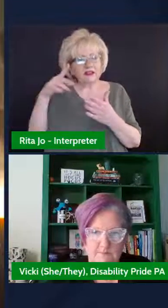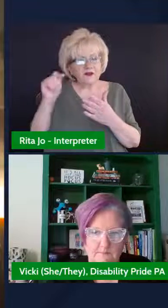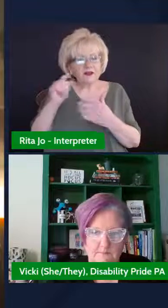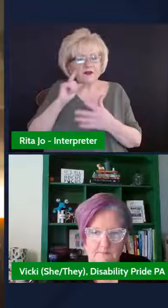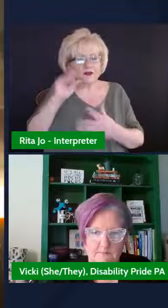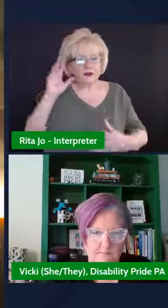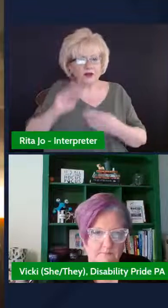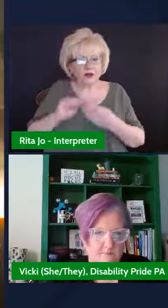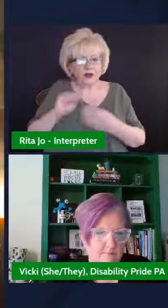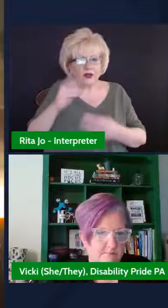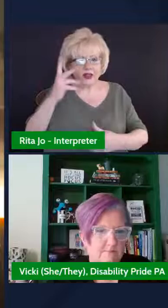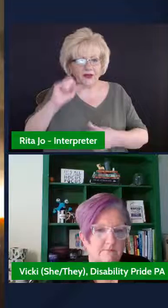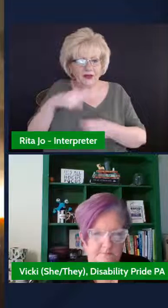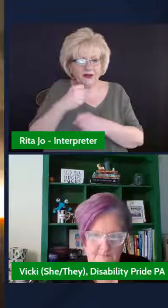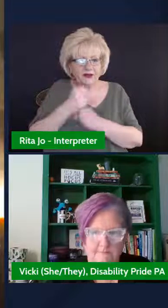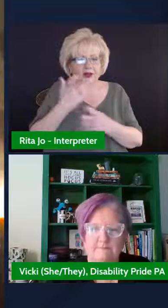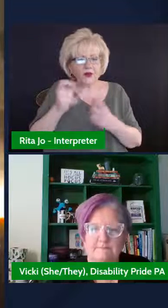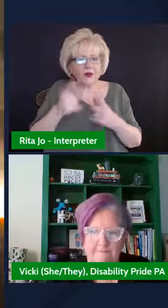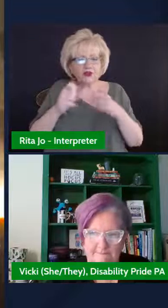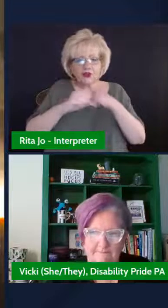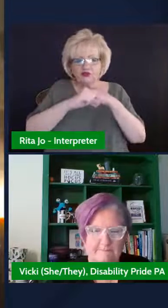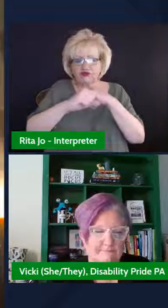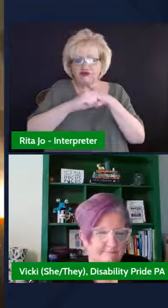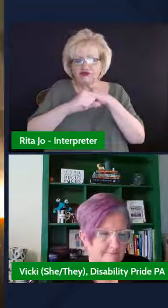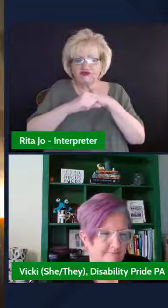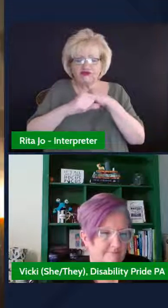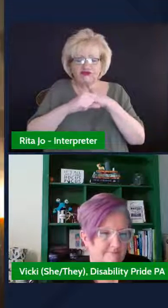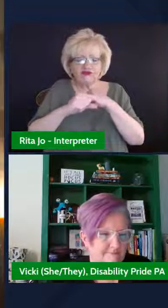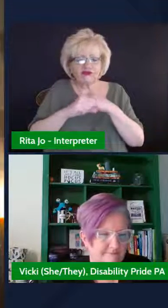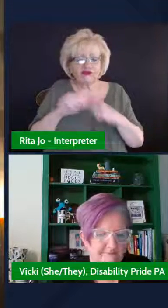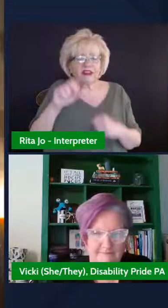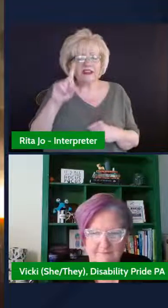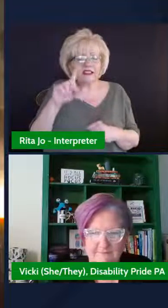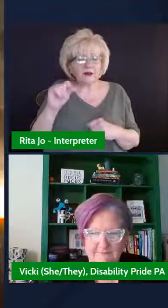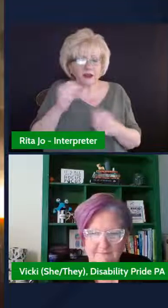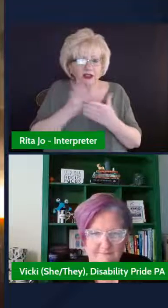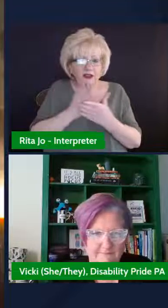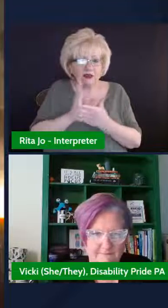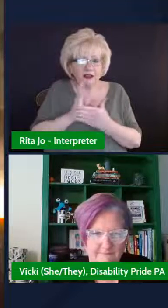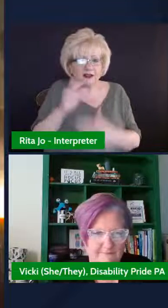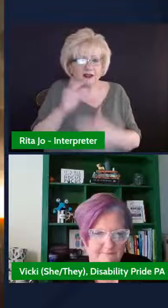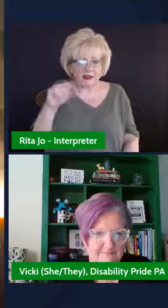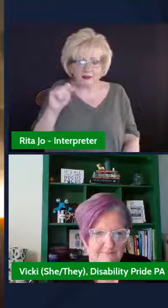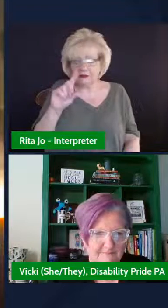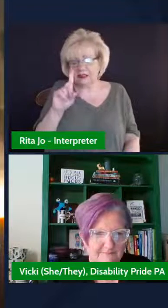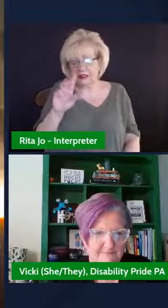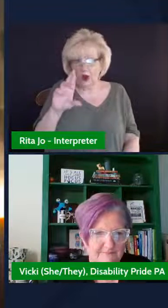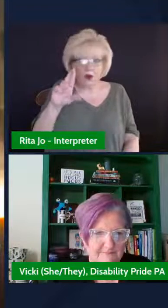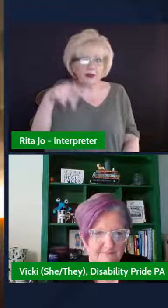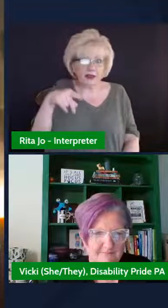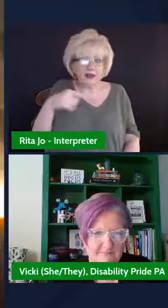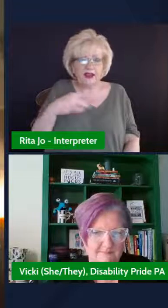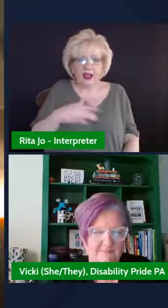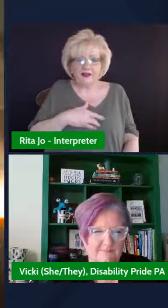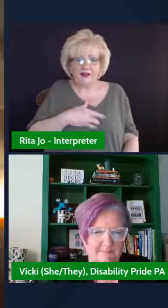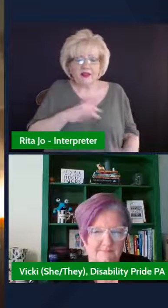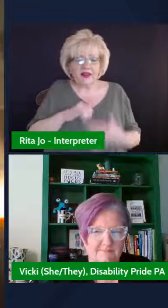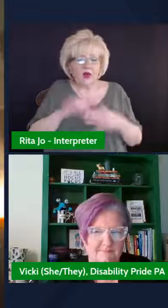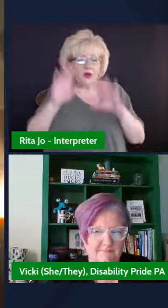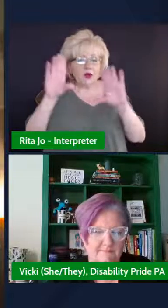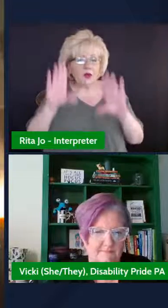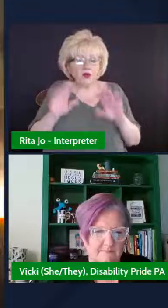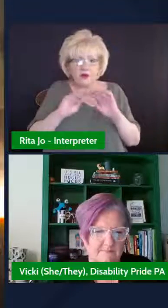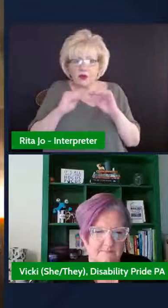have to do a little bit of a plug for DRP, Disability Rights Pennsylvania, because I feel like we're such a wonderful organization that not